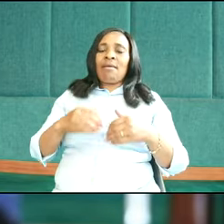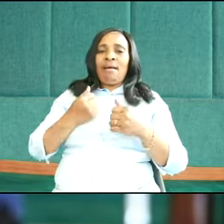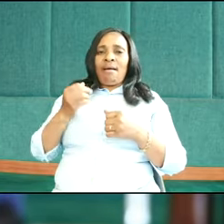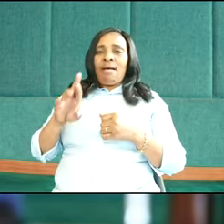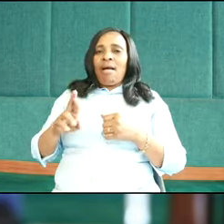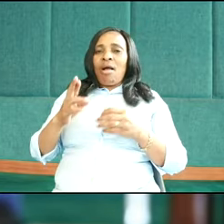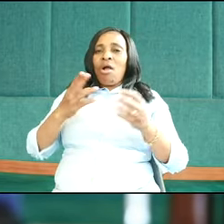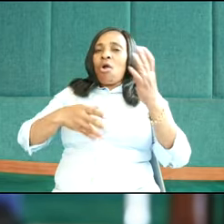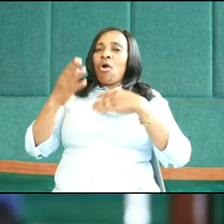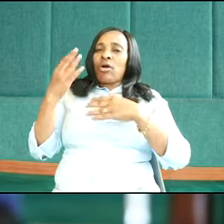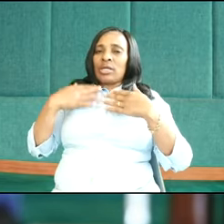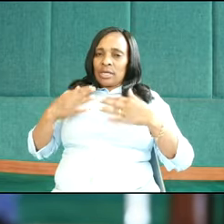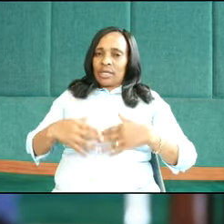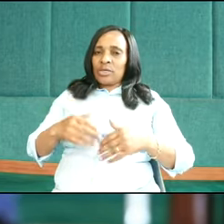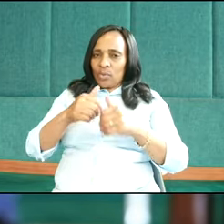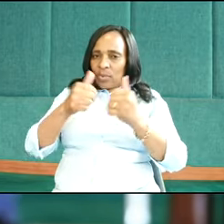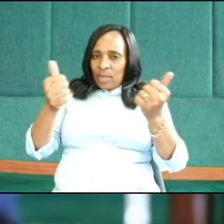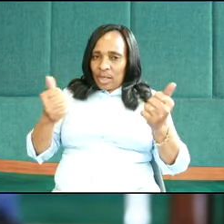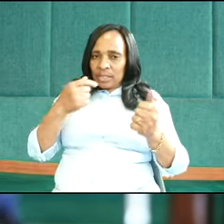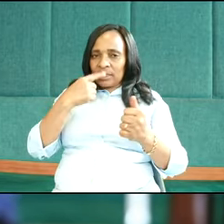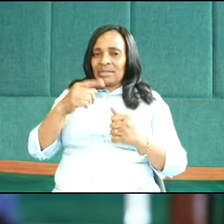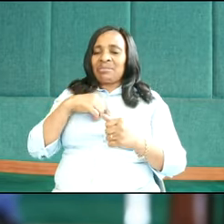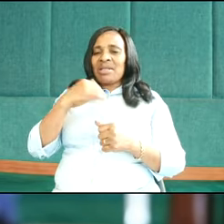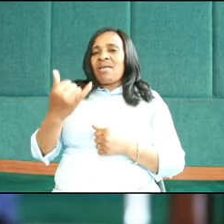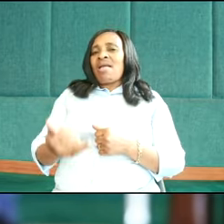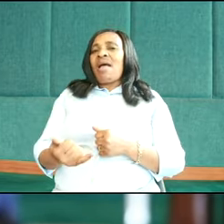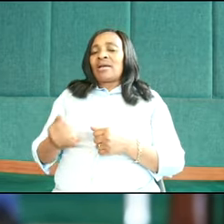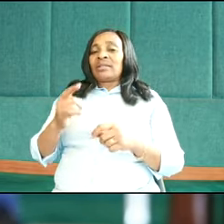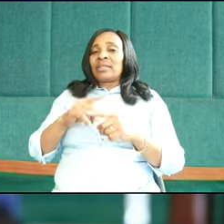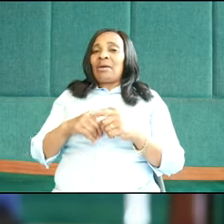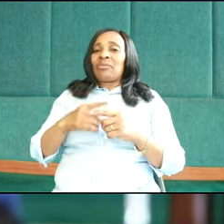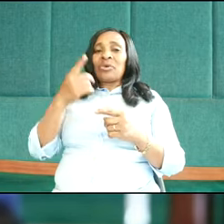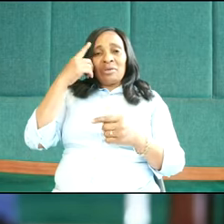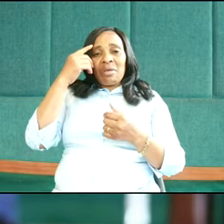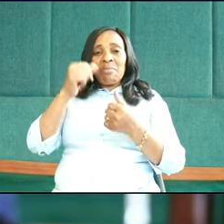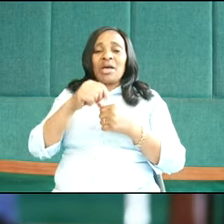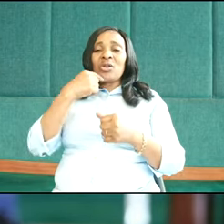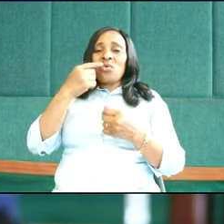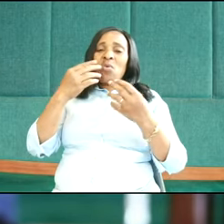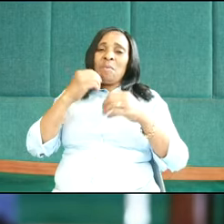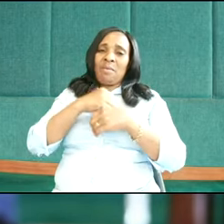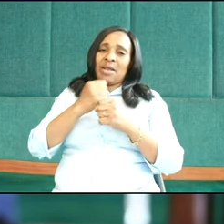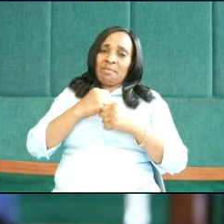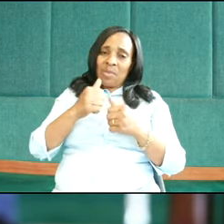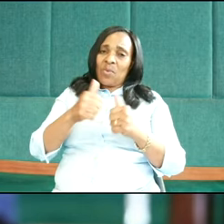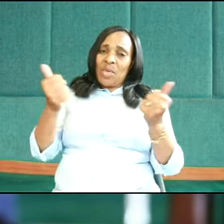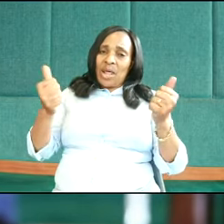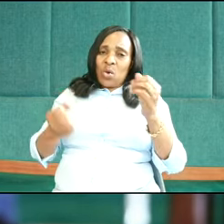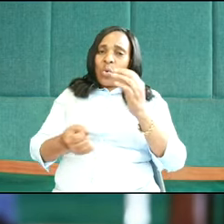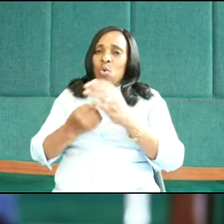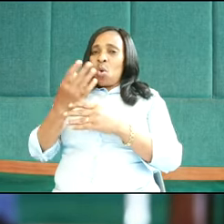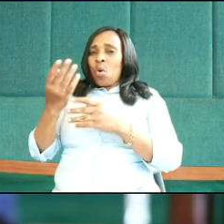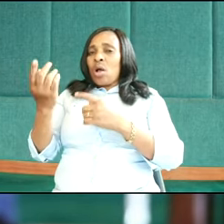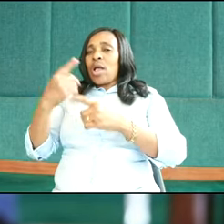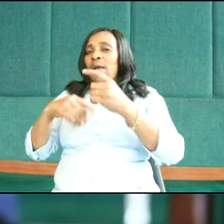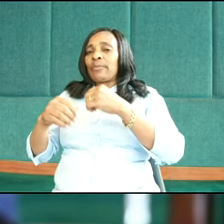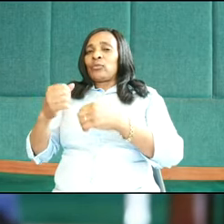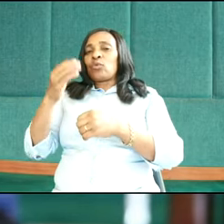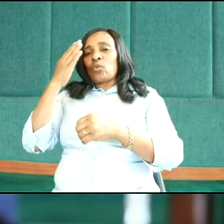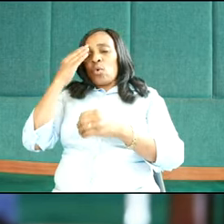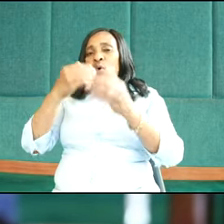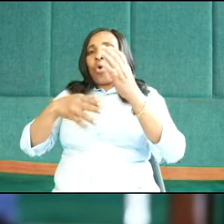healed me," she said. "I was too young at the time to realize who had healed me, but I grew up and came to know God